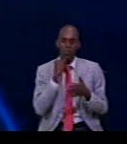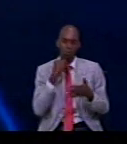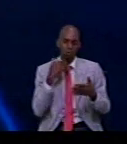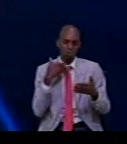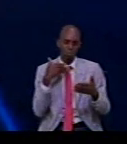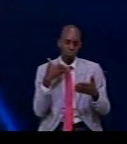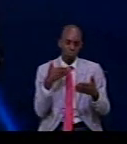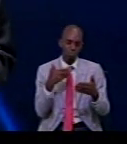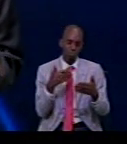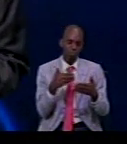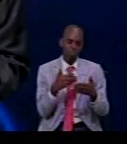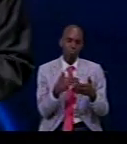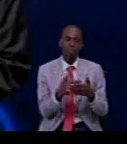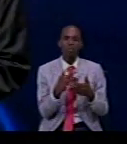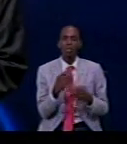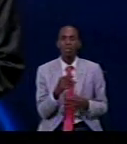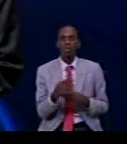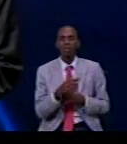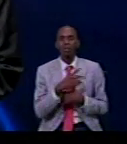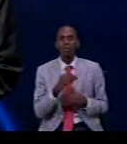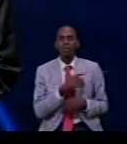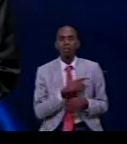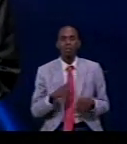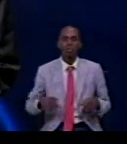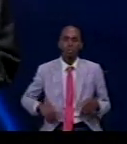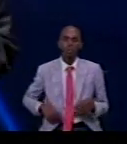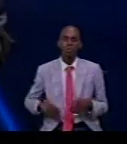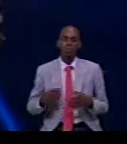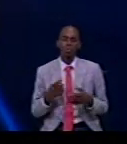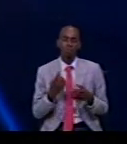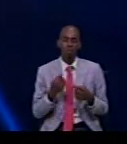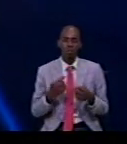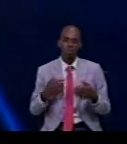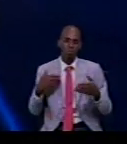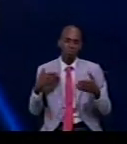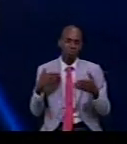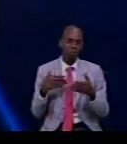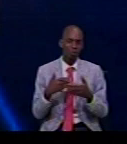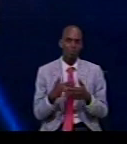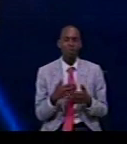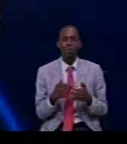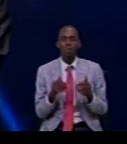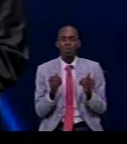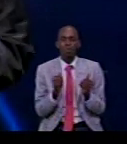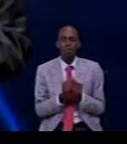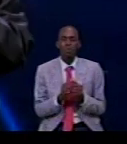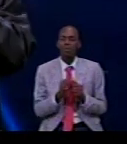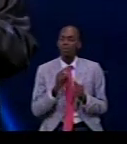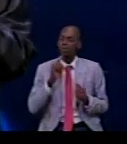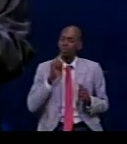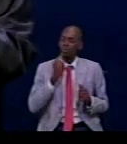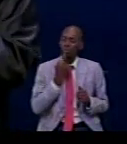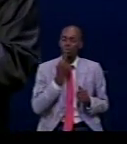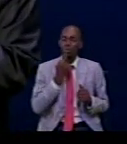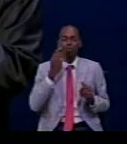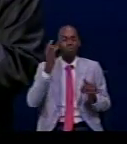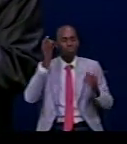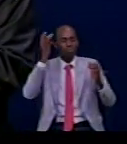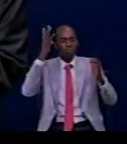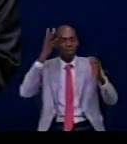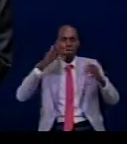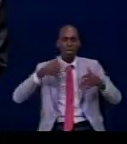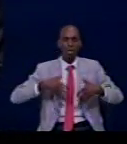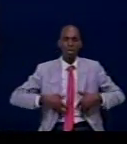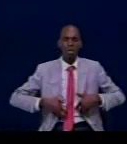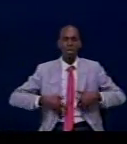It's approaching fast. The day of the Lord cometh, cruel, both with wrath and fierce anger, to lay the